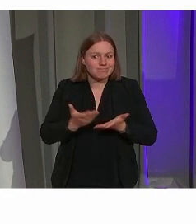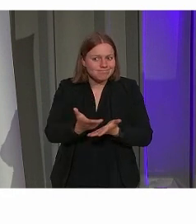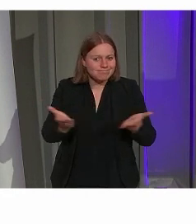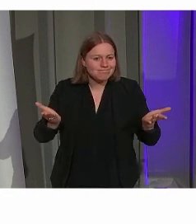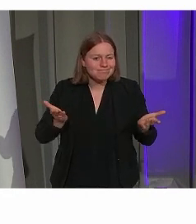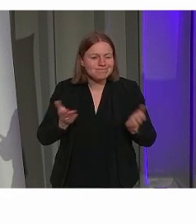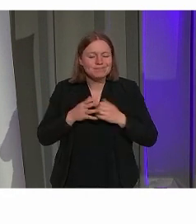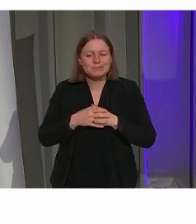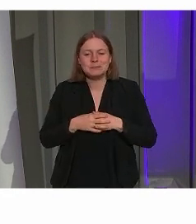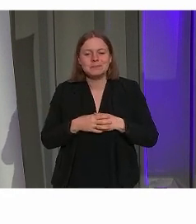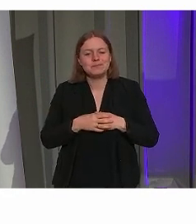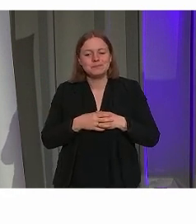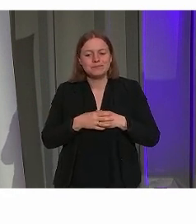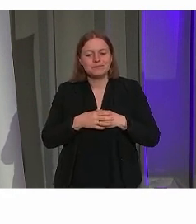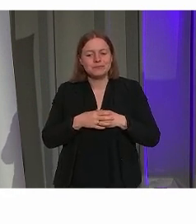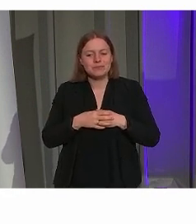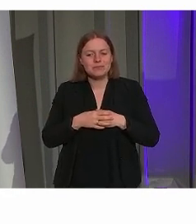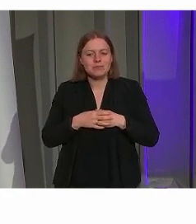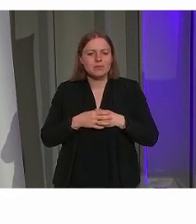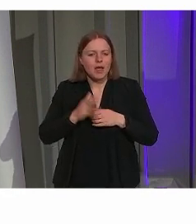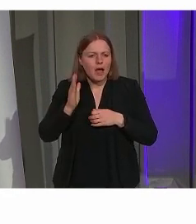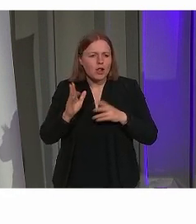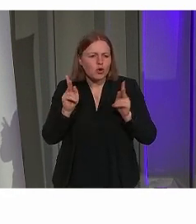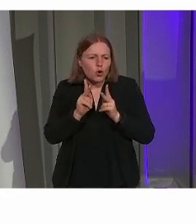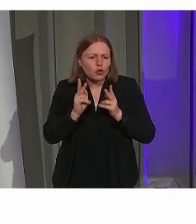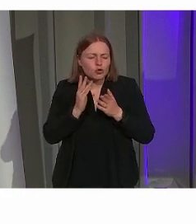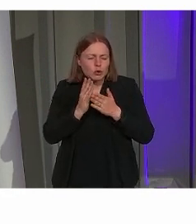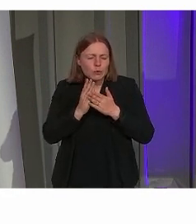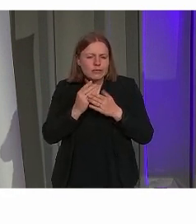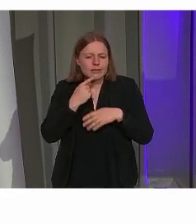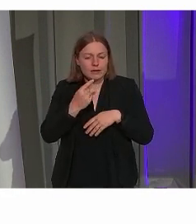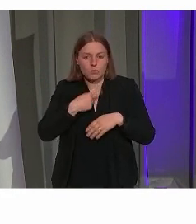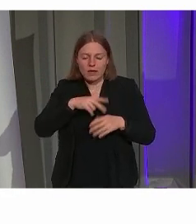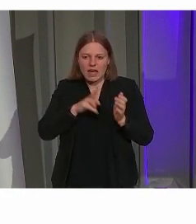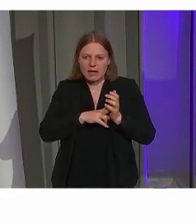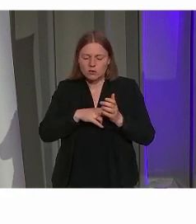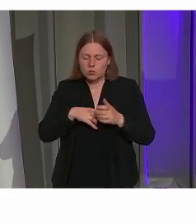to welcome you in our beautiful city.